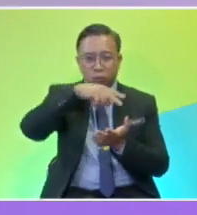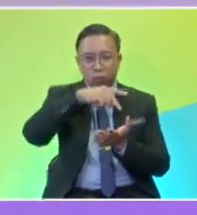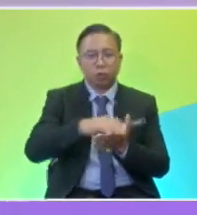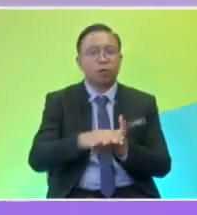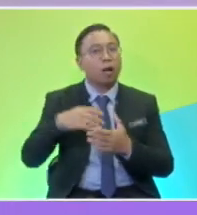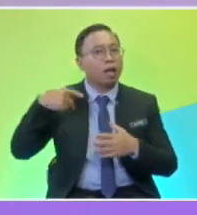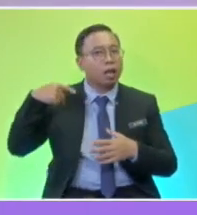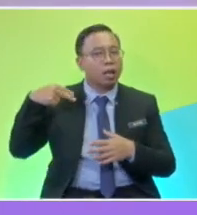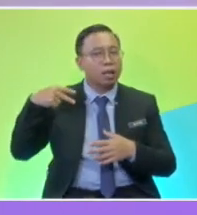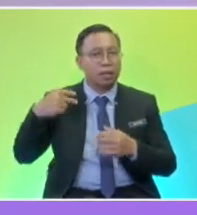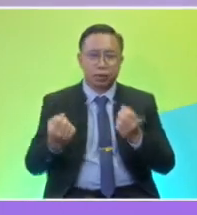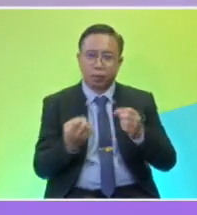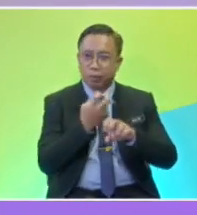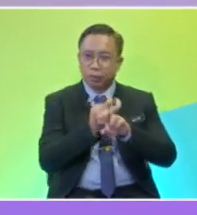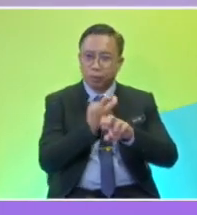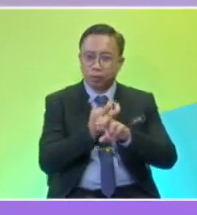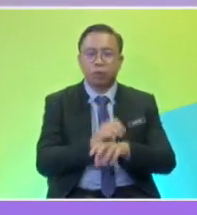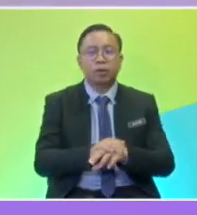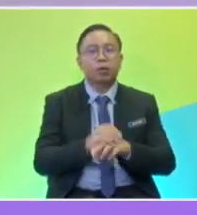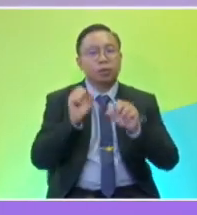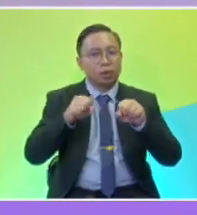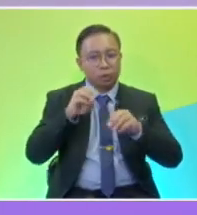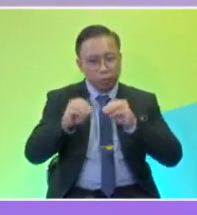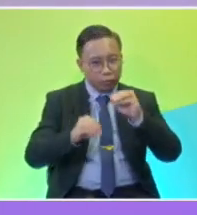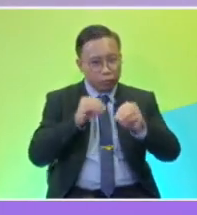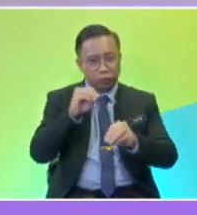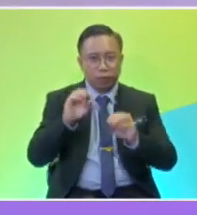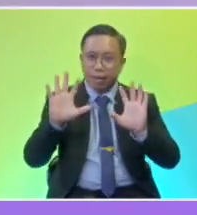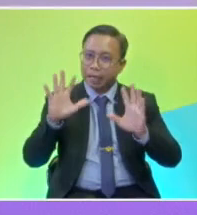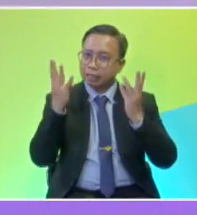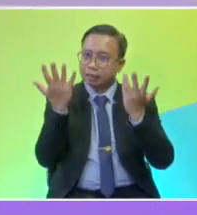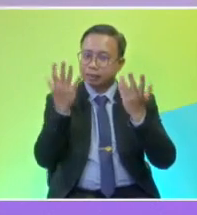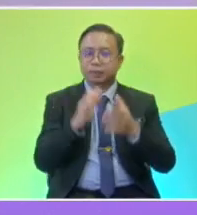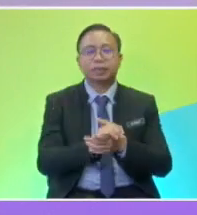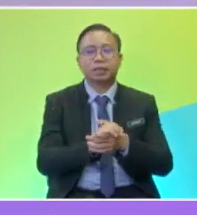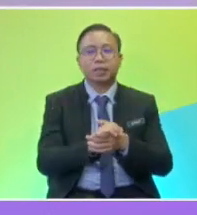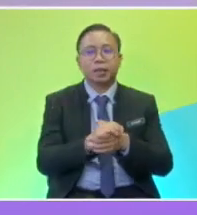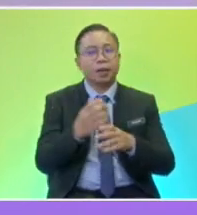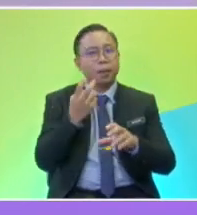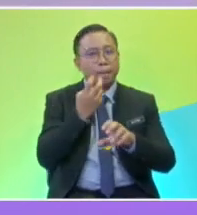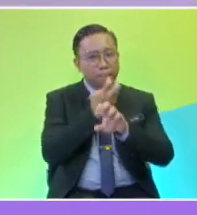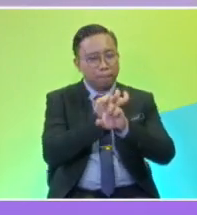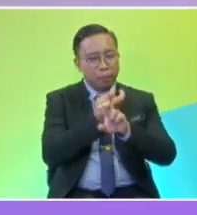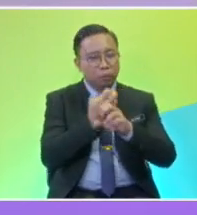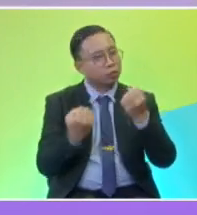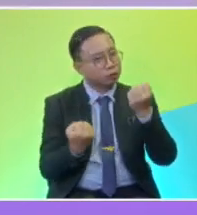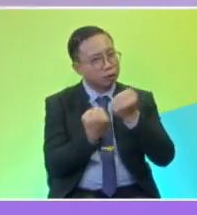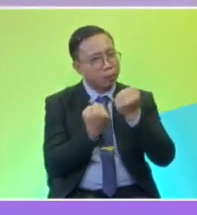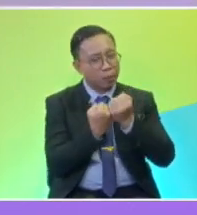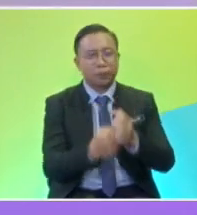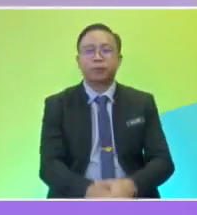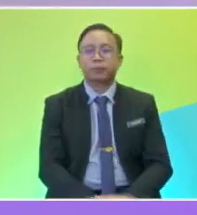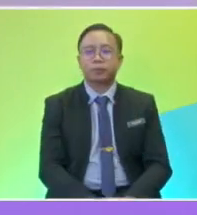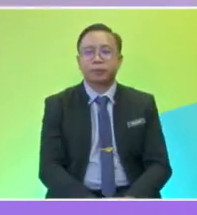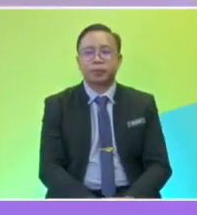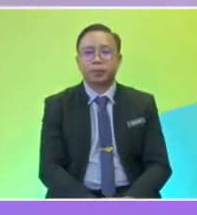her. Exactly. And she can move her hands because hand bones are supporting her. And she can hold the